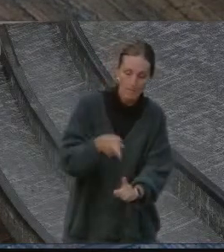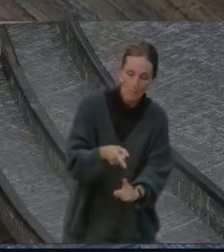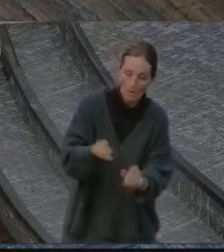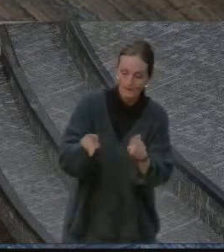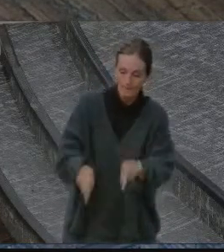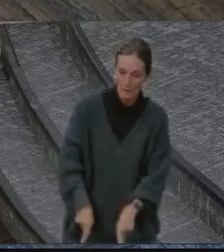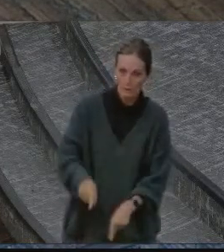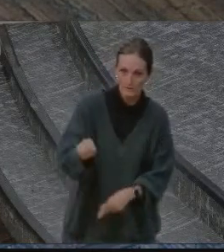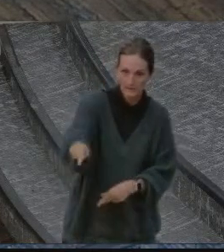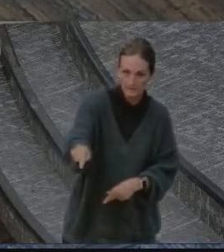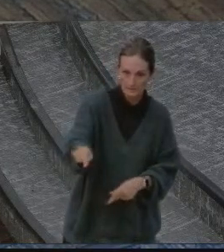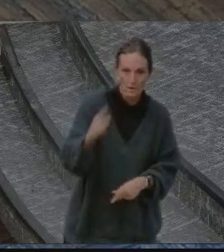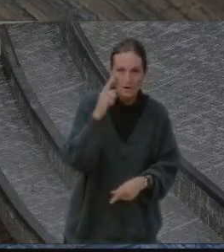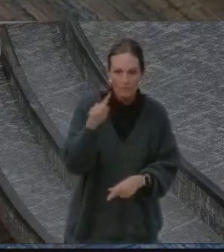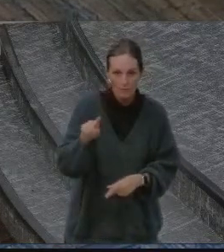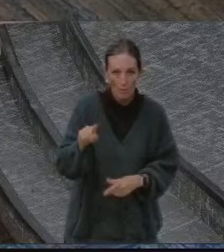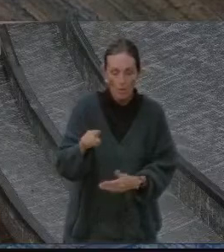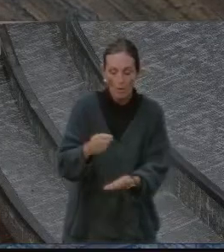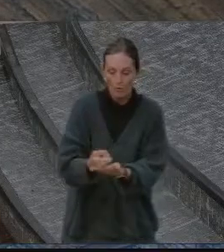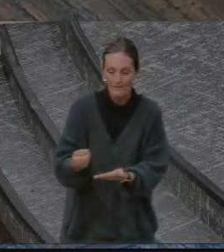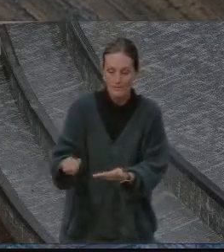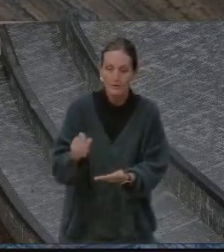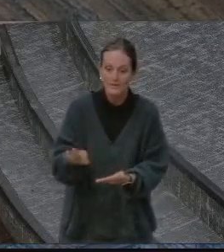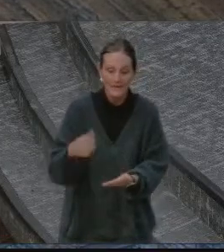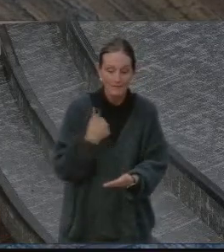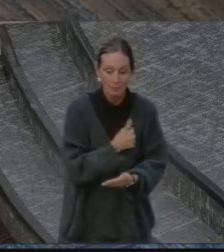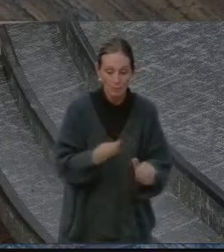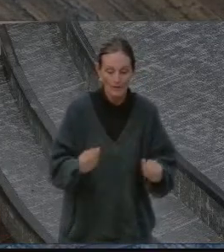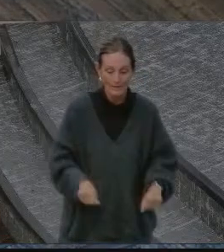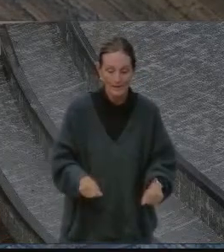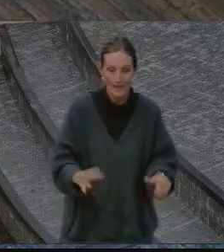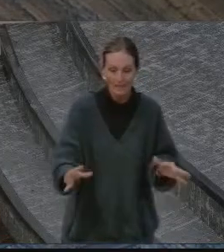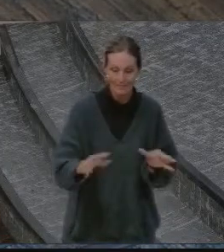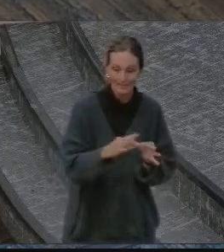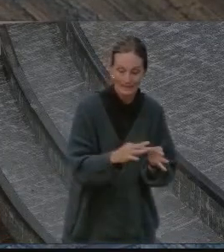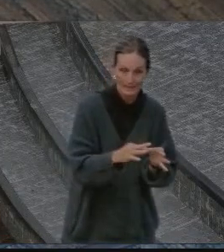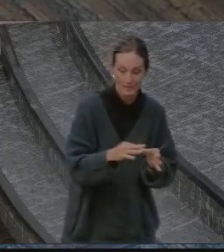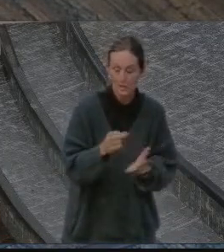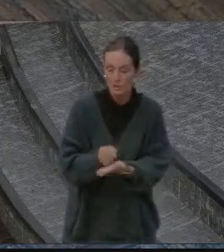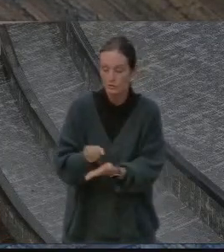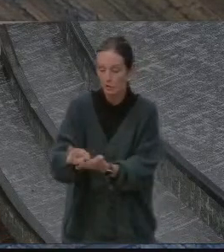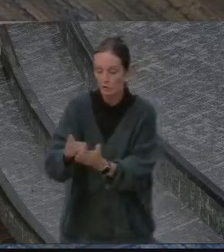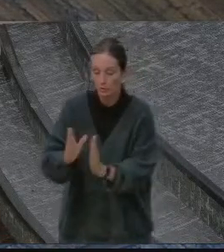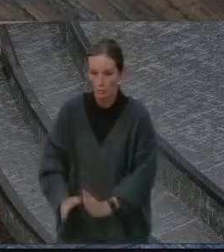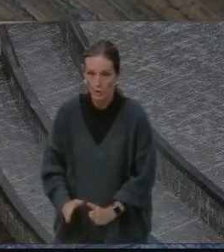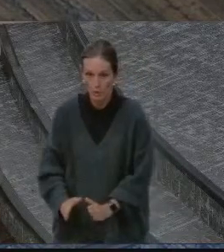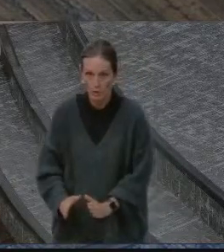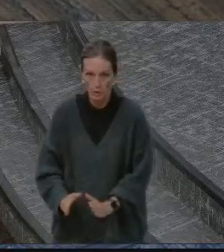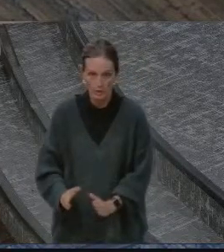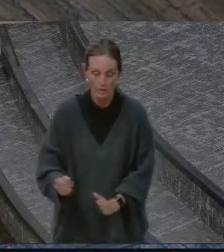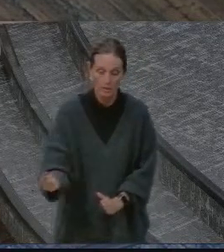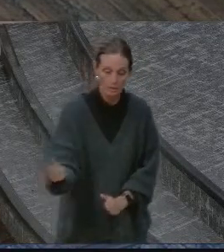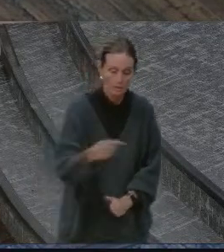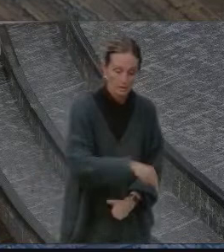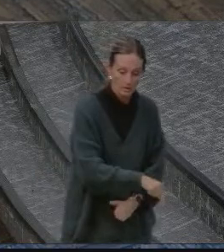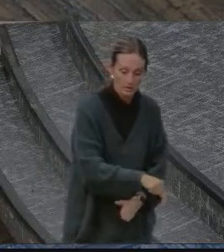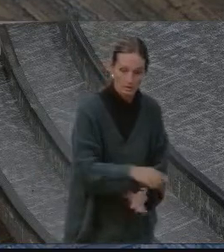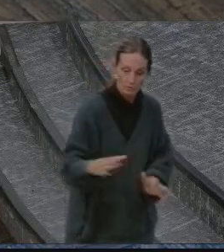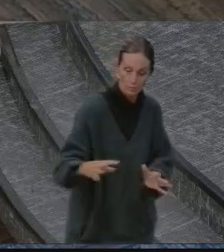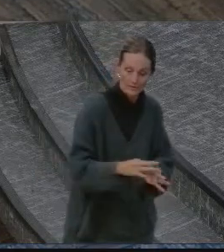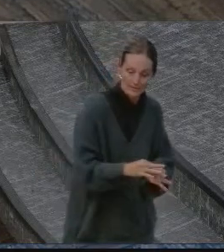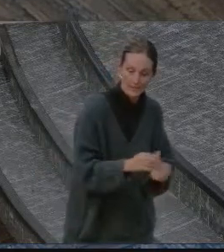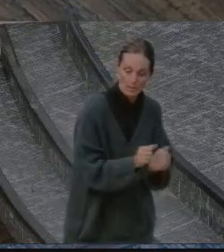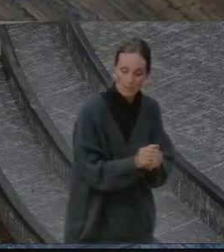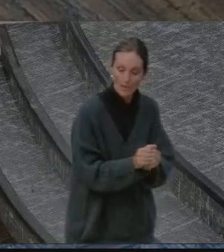those wealth of resources, and if we can link our social worker in a case consultation model to the students who are